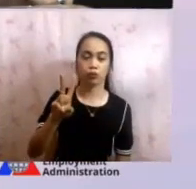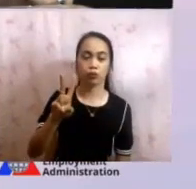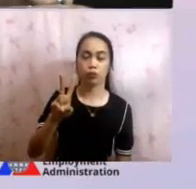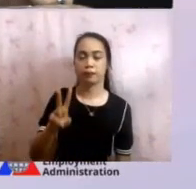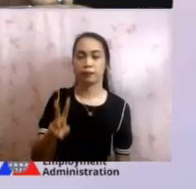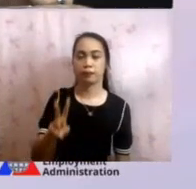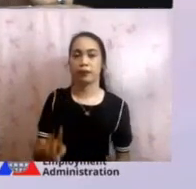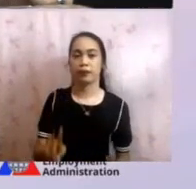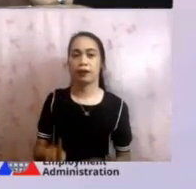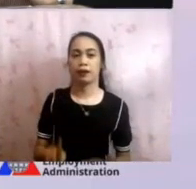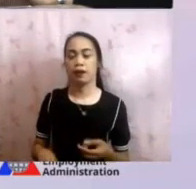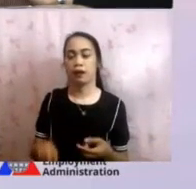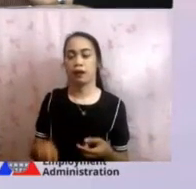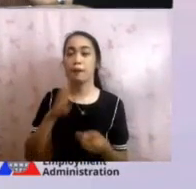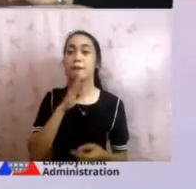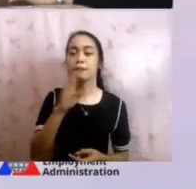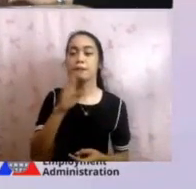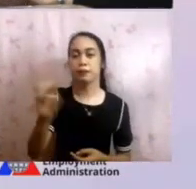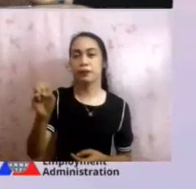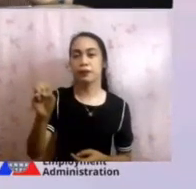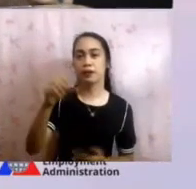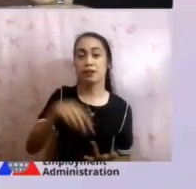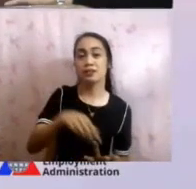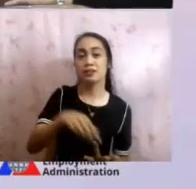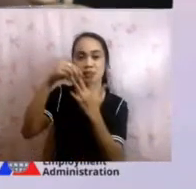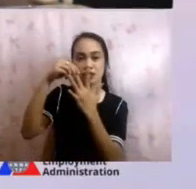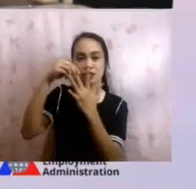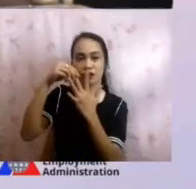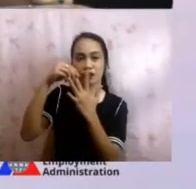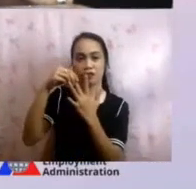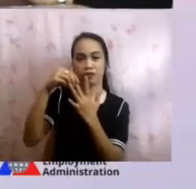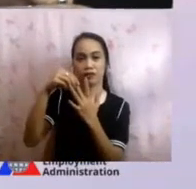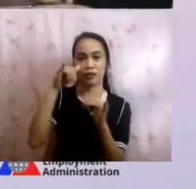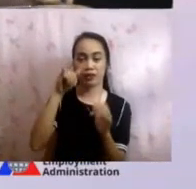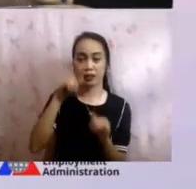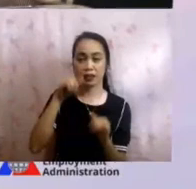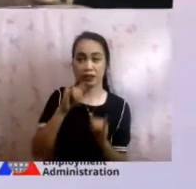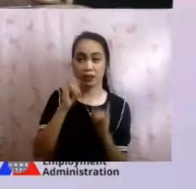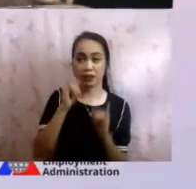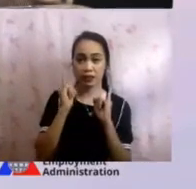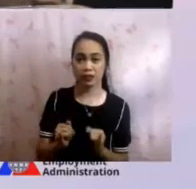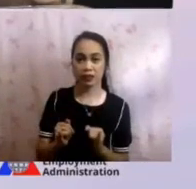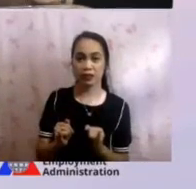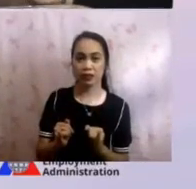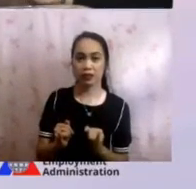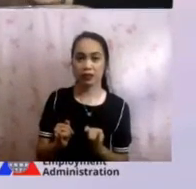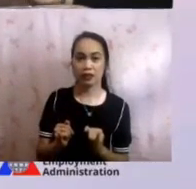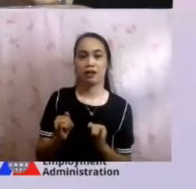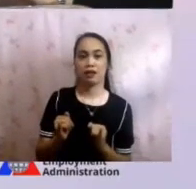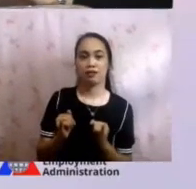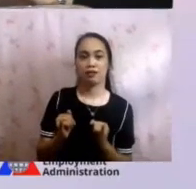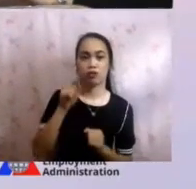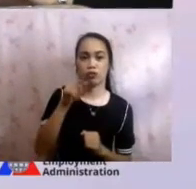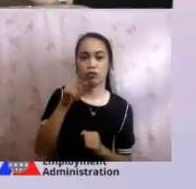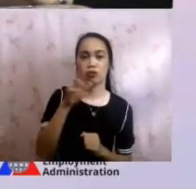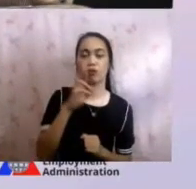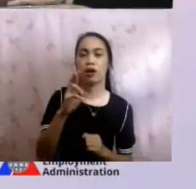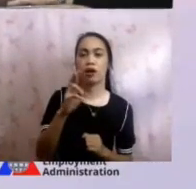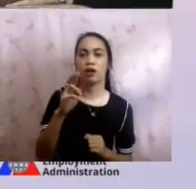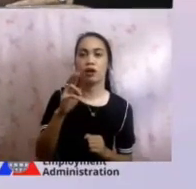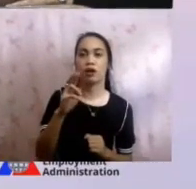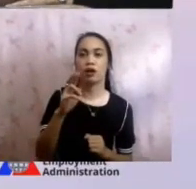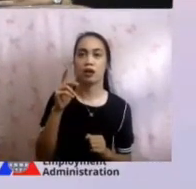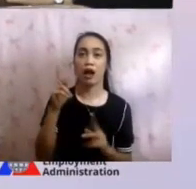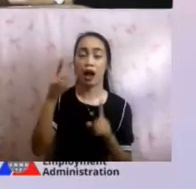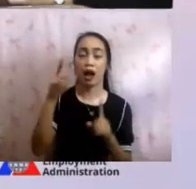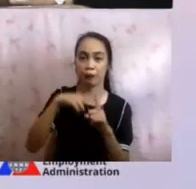in identifying the position you're applying for. So naiuban, although it's a good thing that you will state in your resume that any